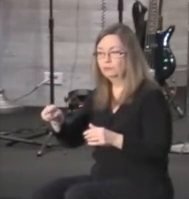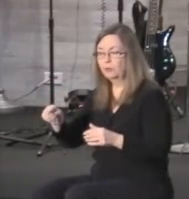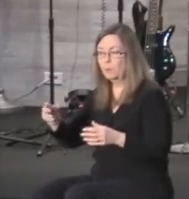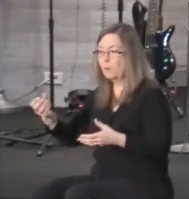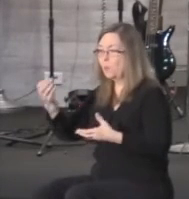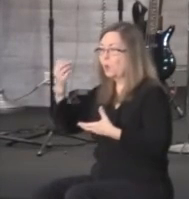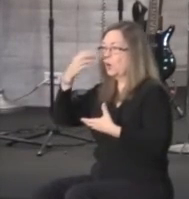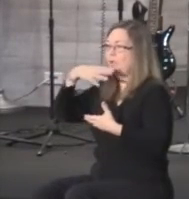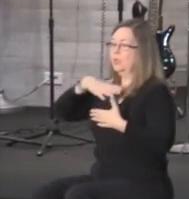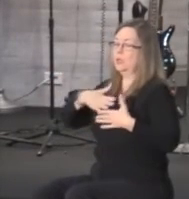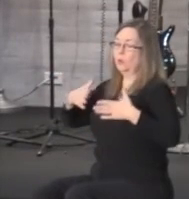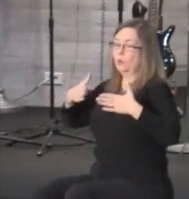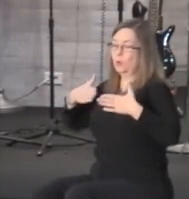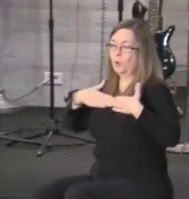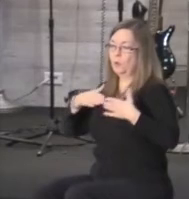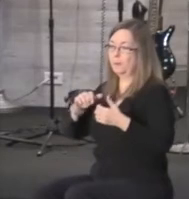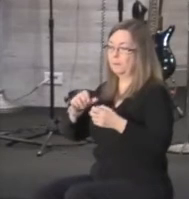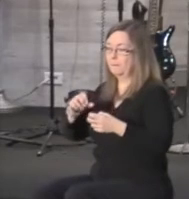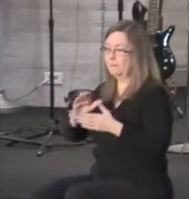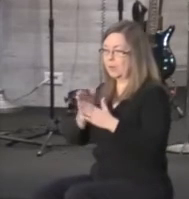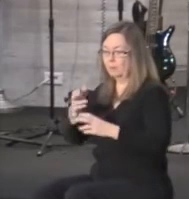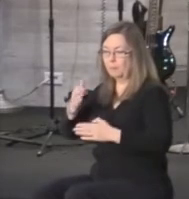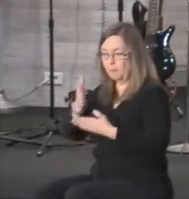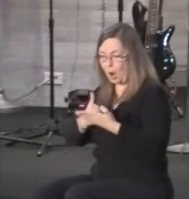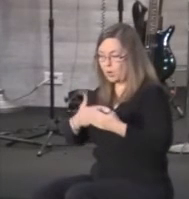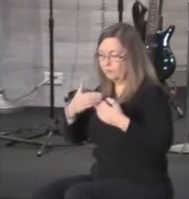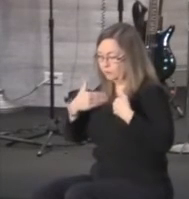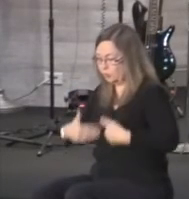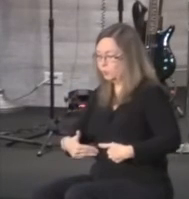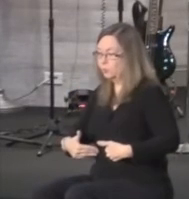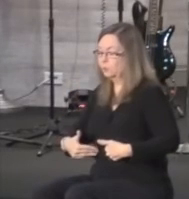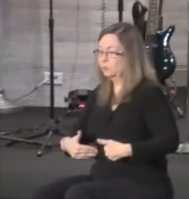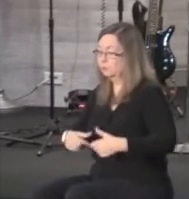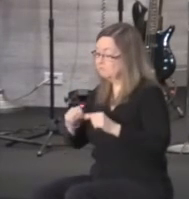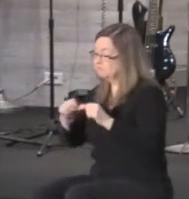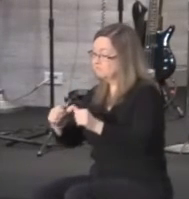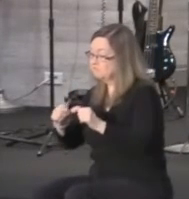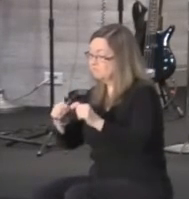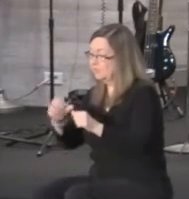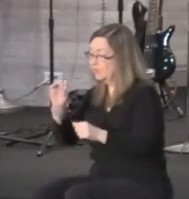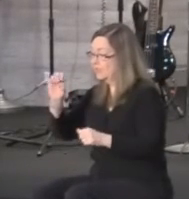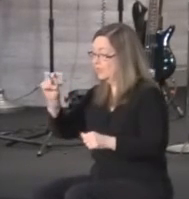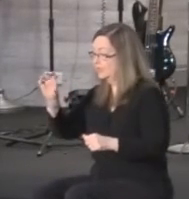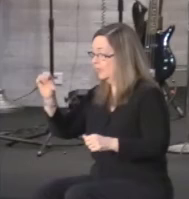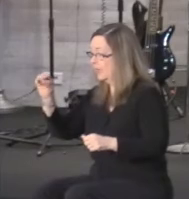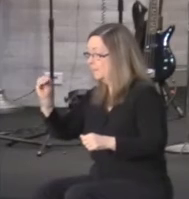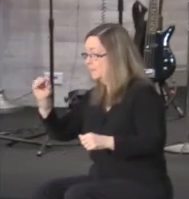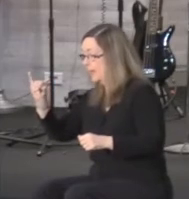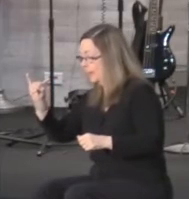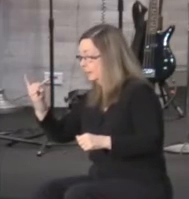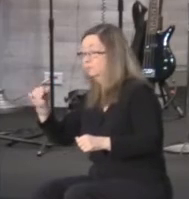breathed it in, became part of you. And then he continues on in there and he says, exkomai.